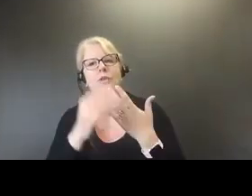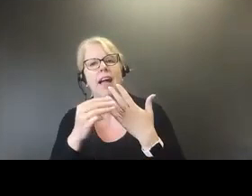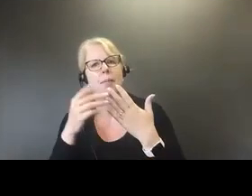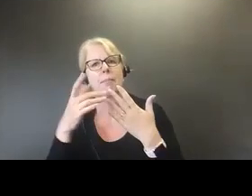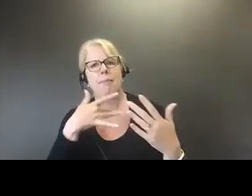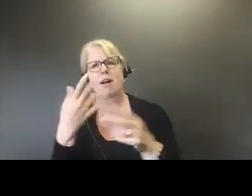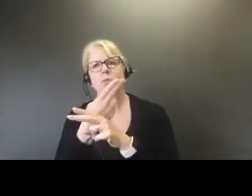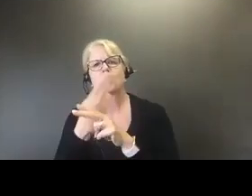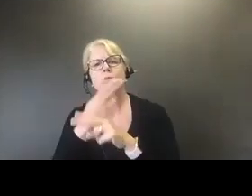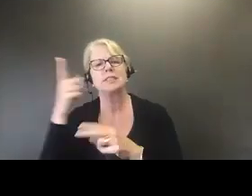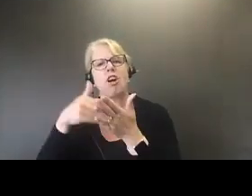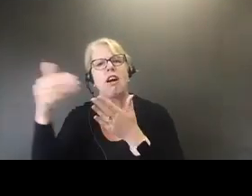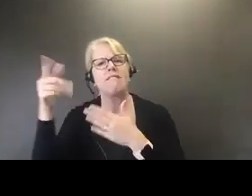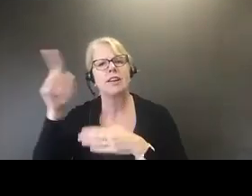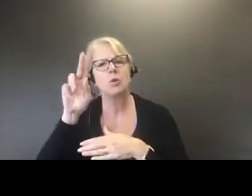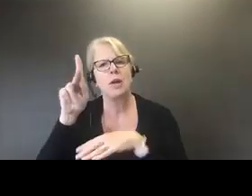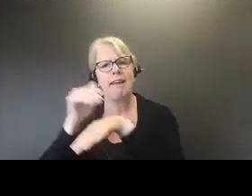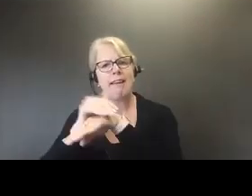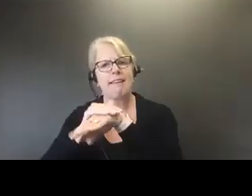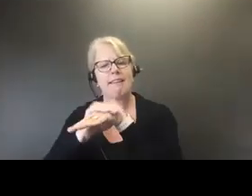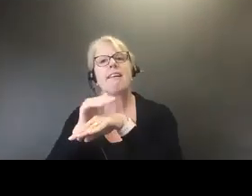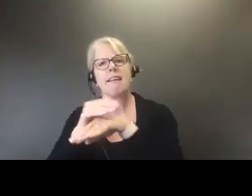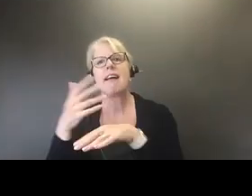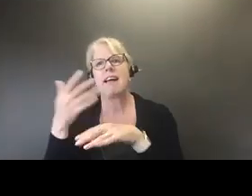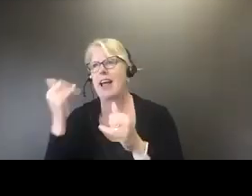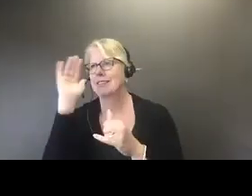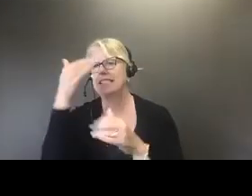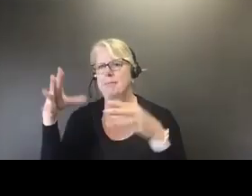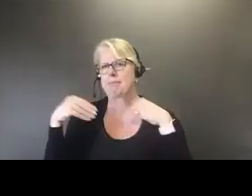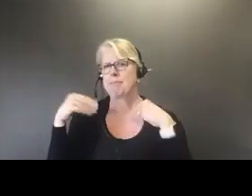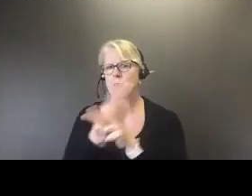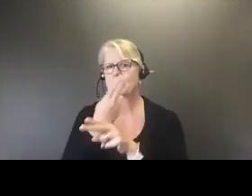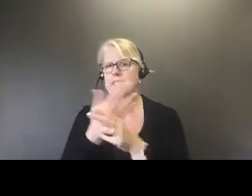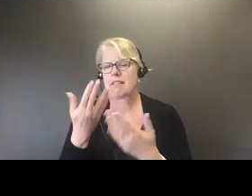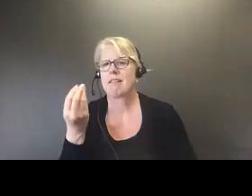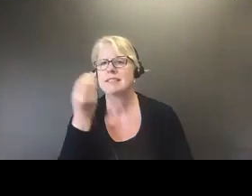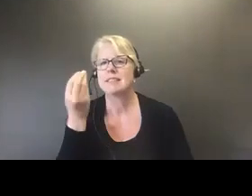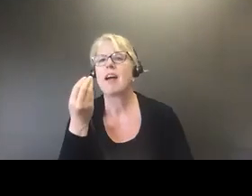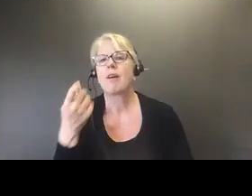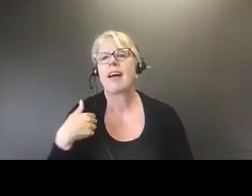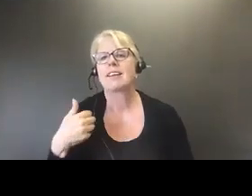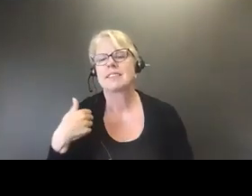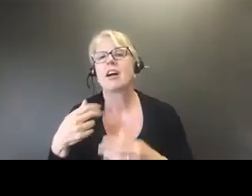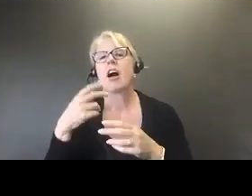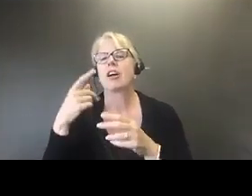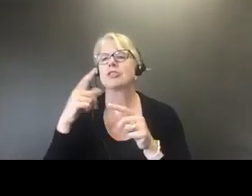UK and is now being actively used in Ontario and Canada. Social